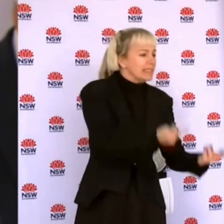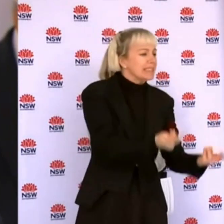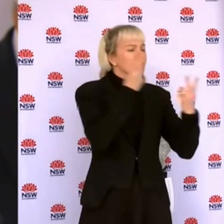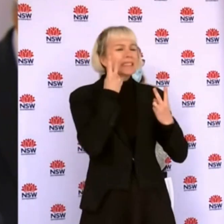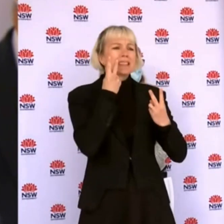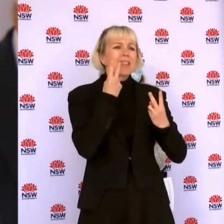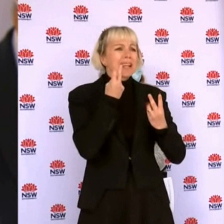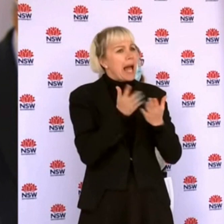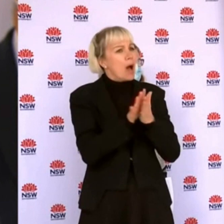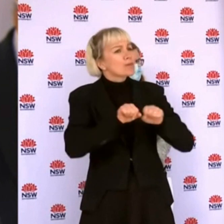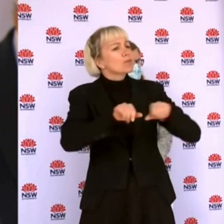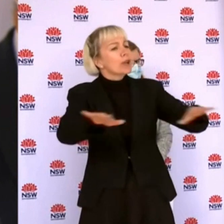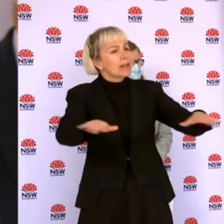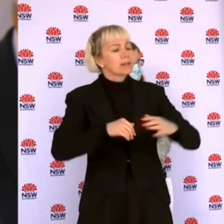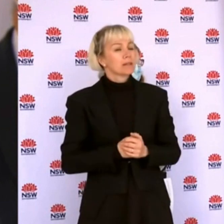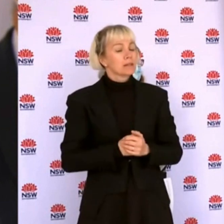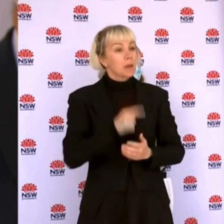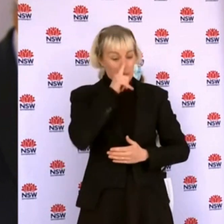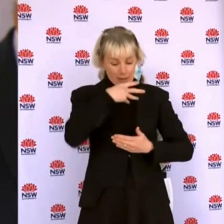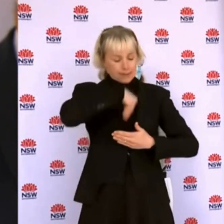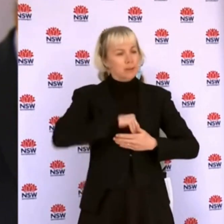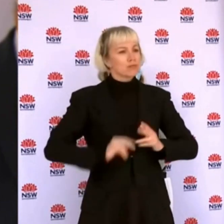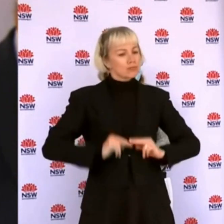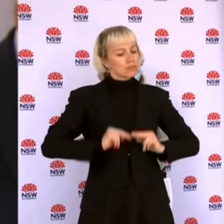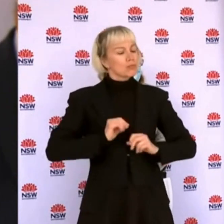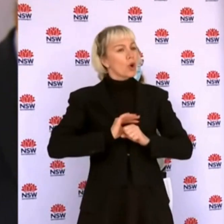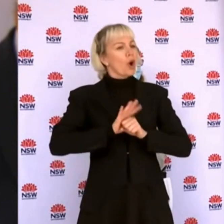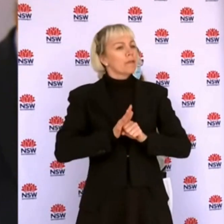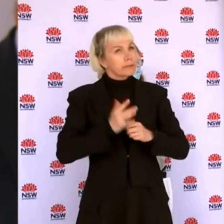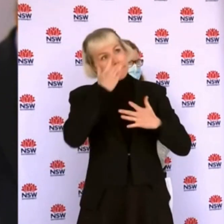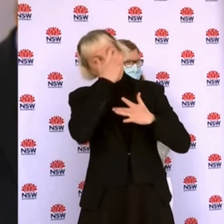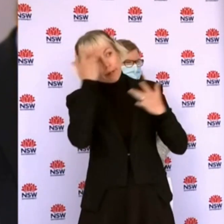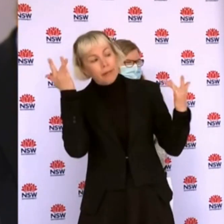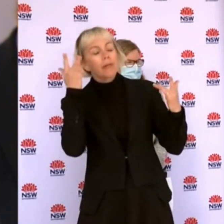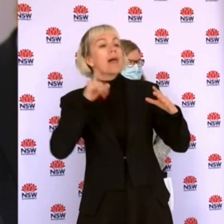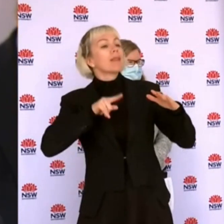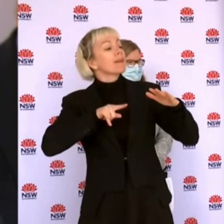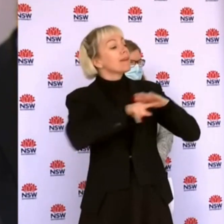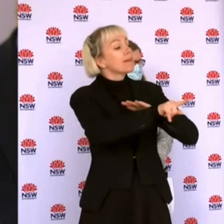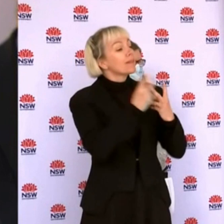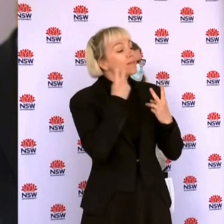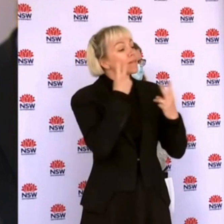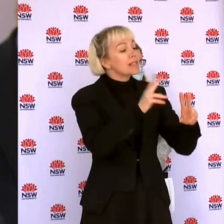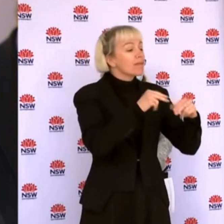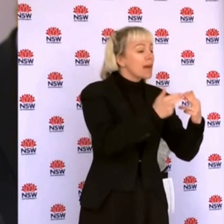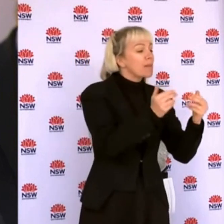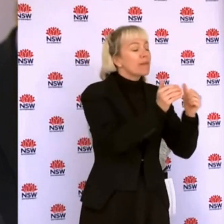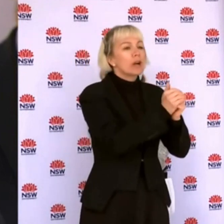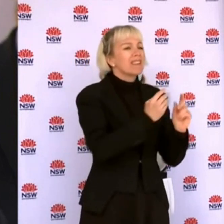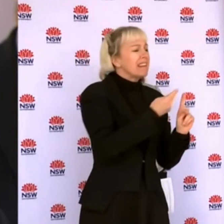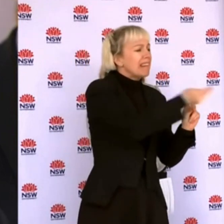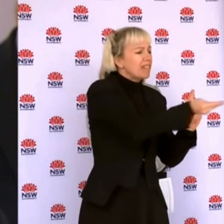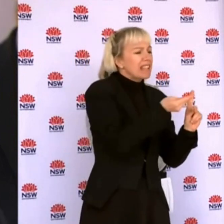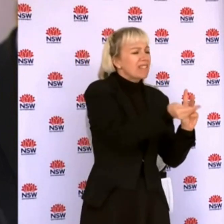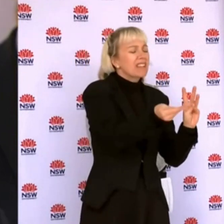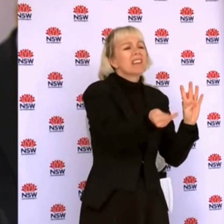is that people with the virus are passing it on to those they love most. We're seeing the greatest number of people get the virus in